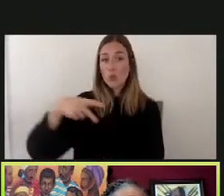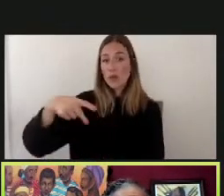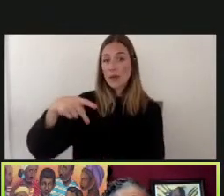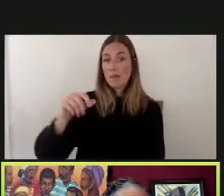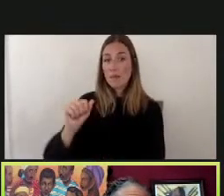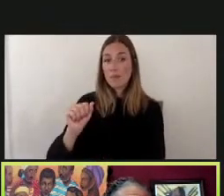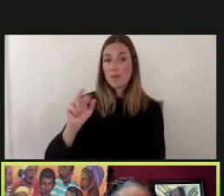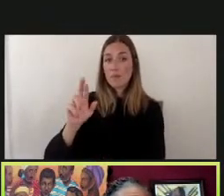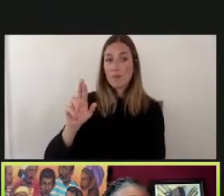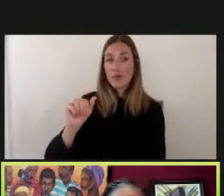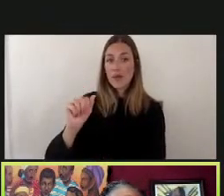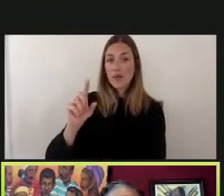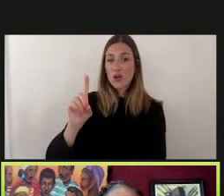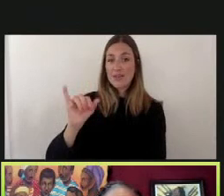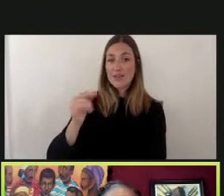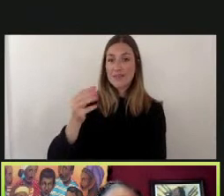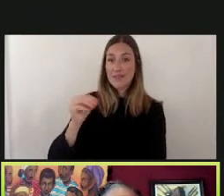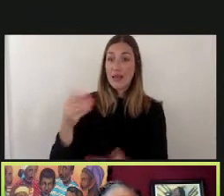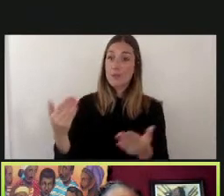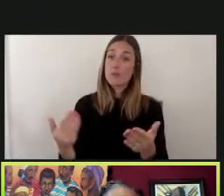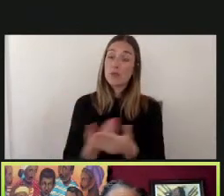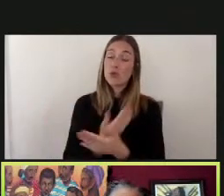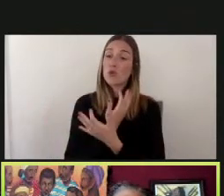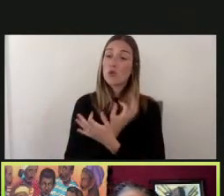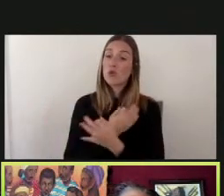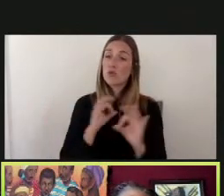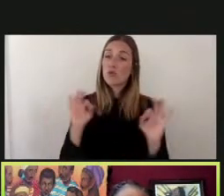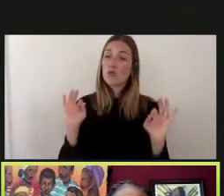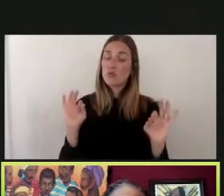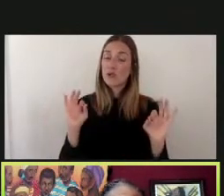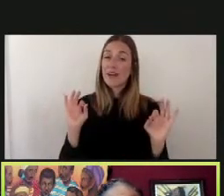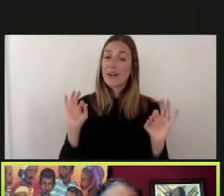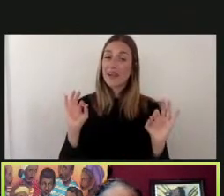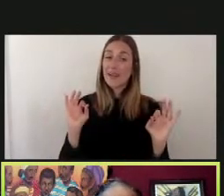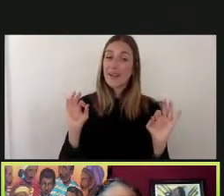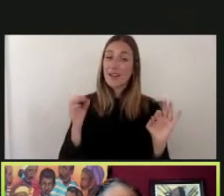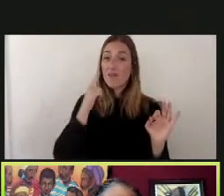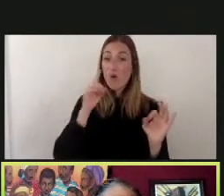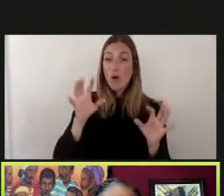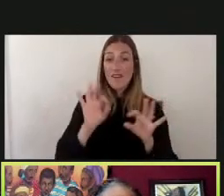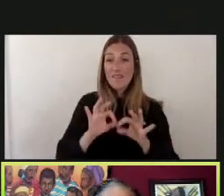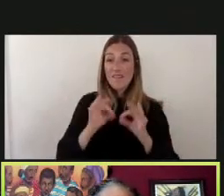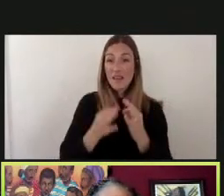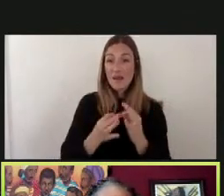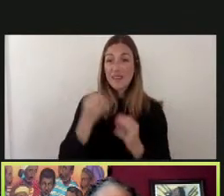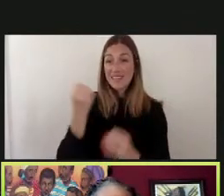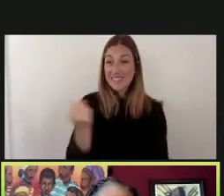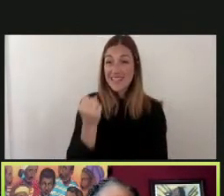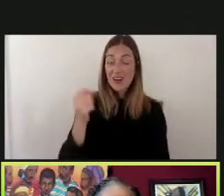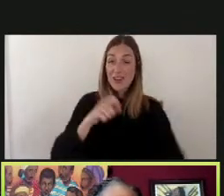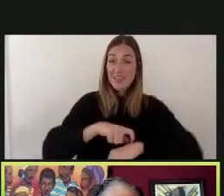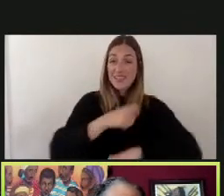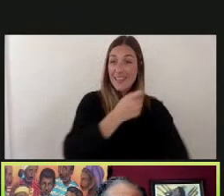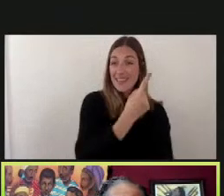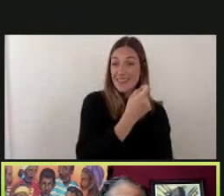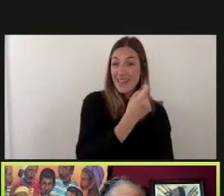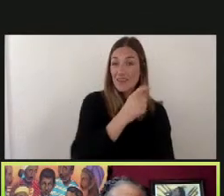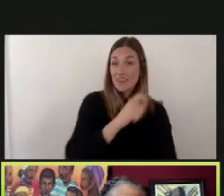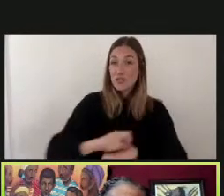free brake light clinic for families this coming Saturday from 11 to 4 p.m. at